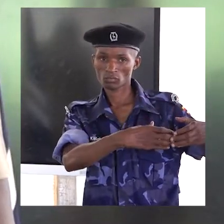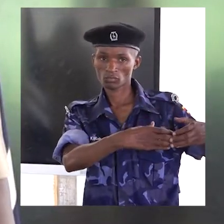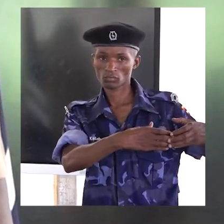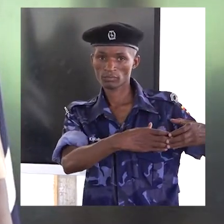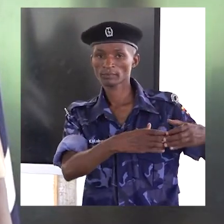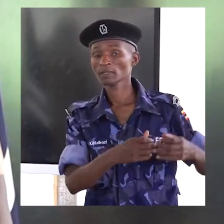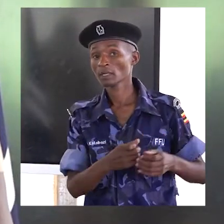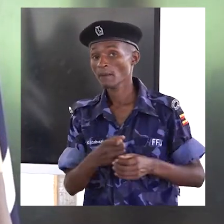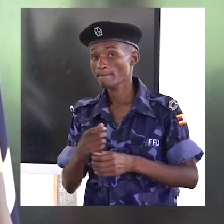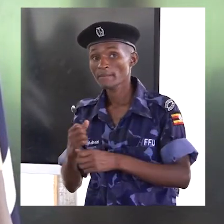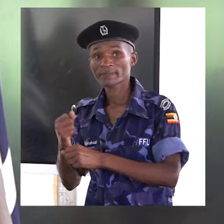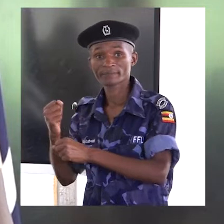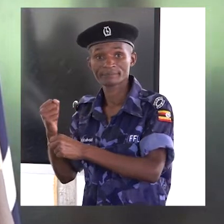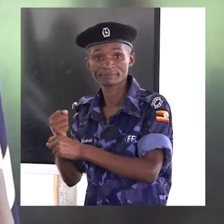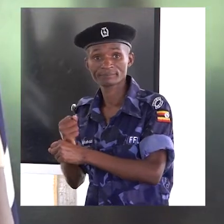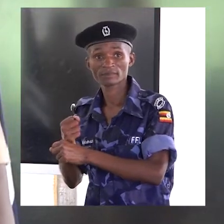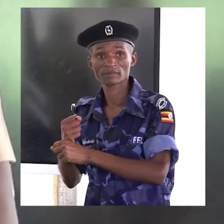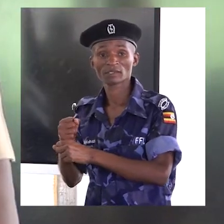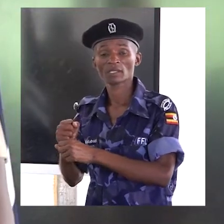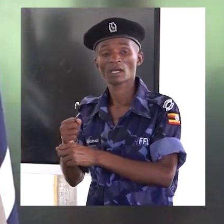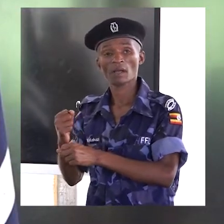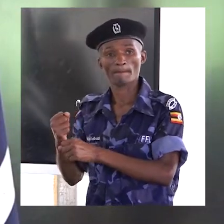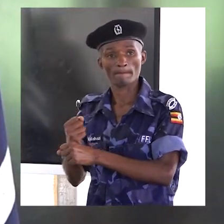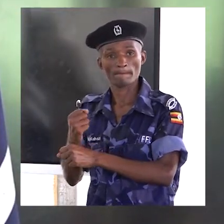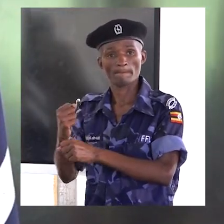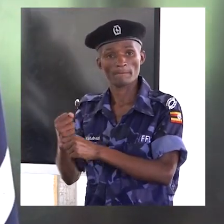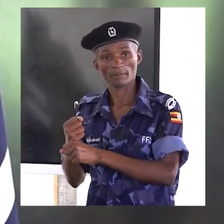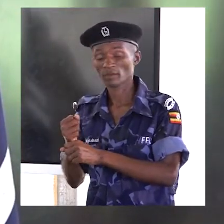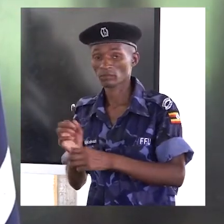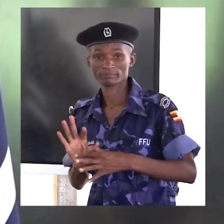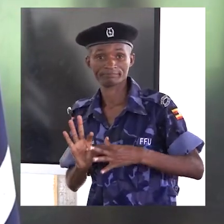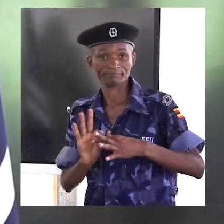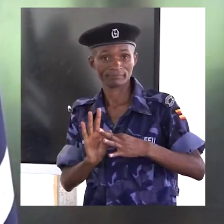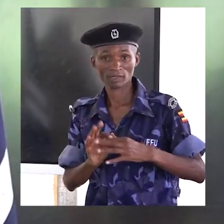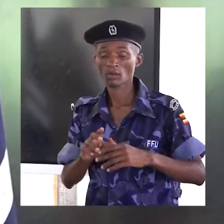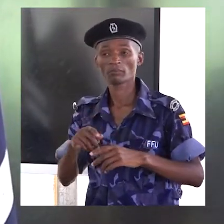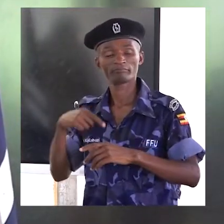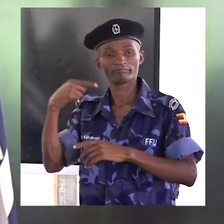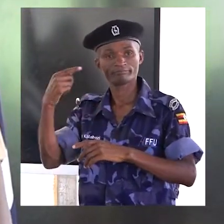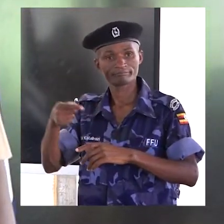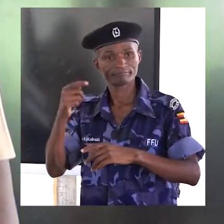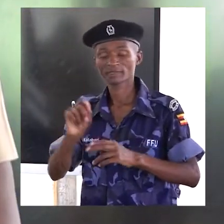your employers have always gotten in touch with us and we've always intervened.